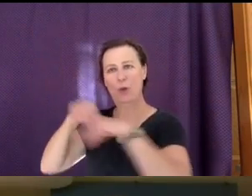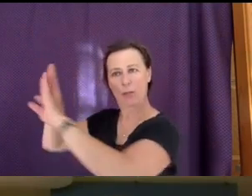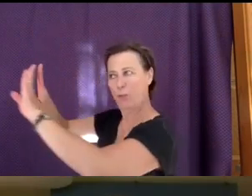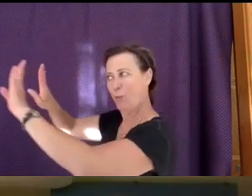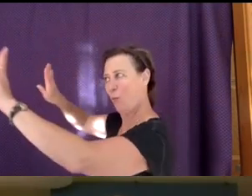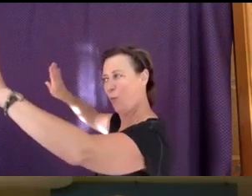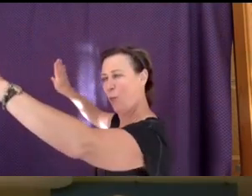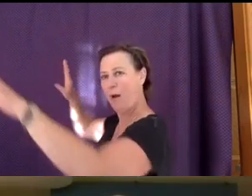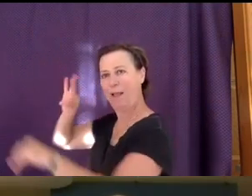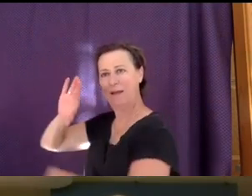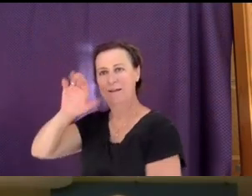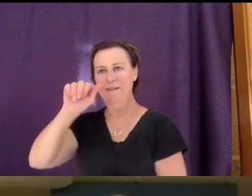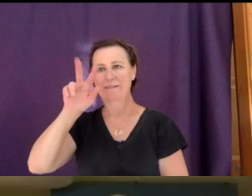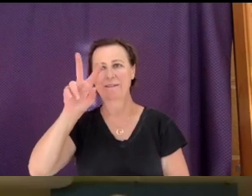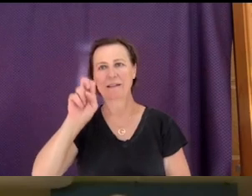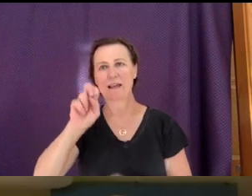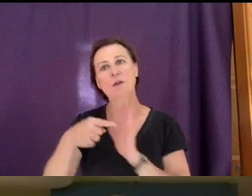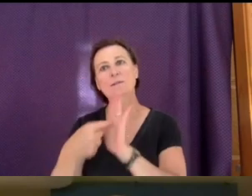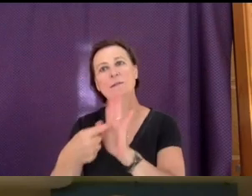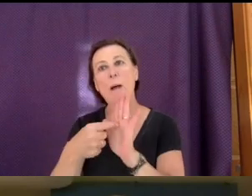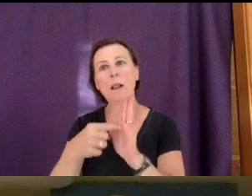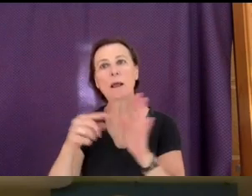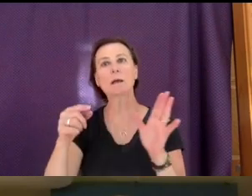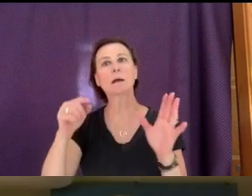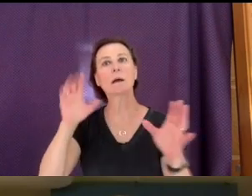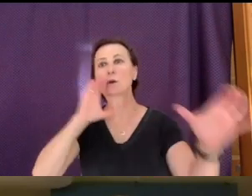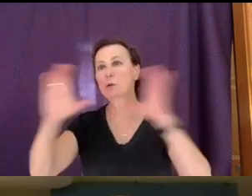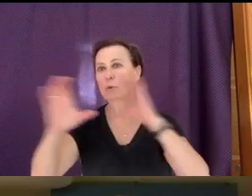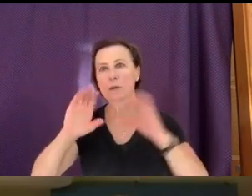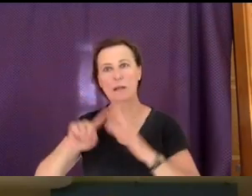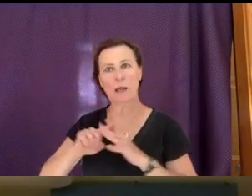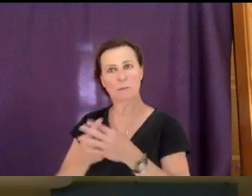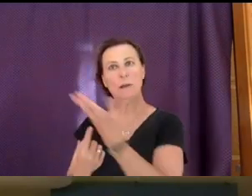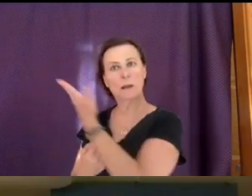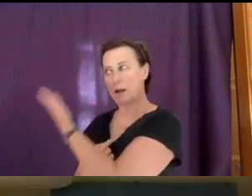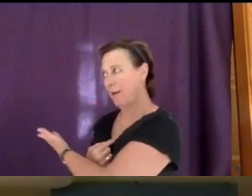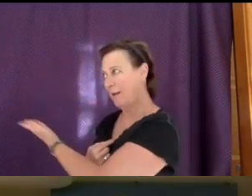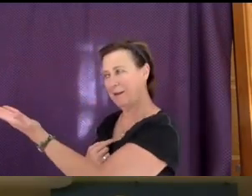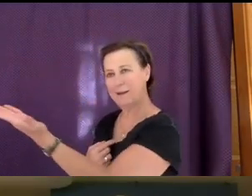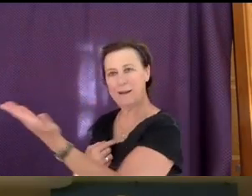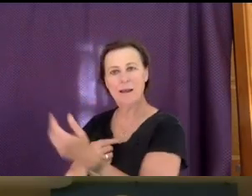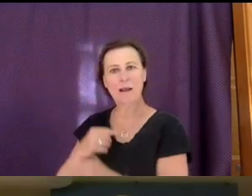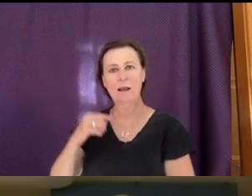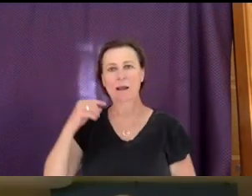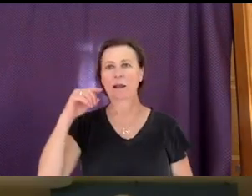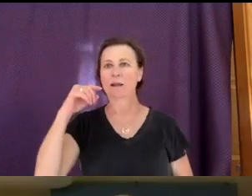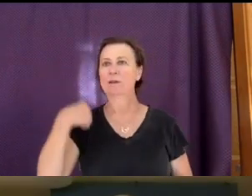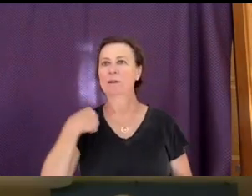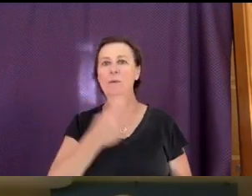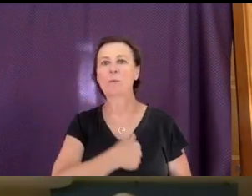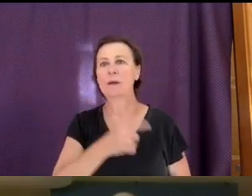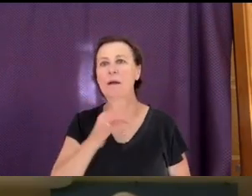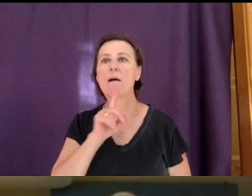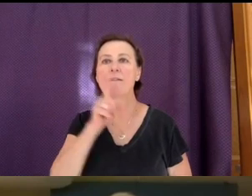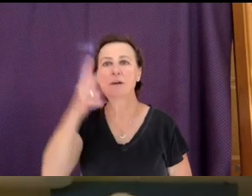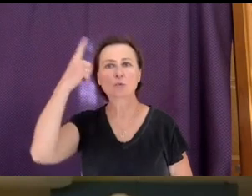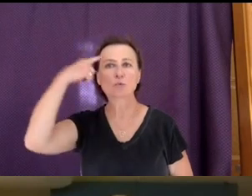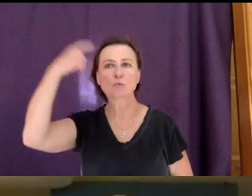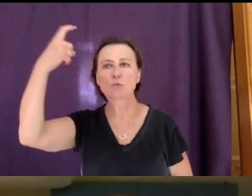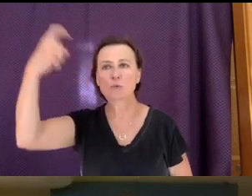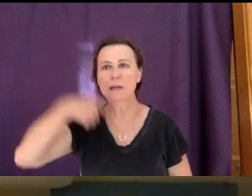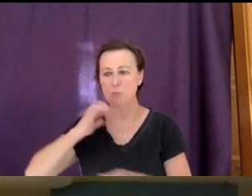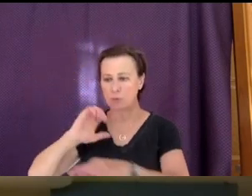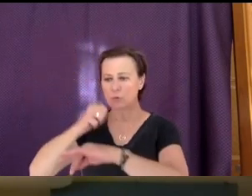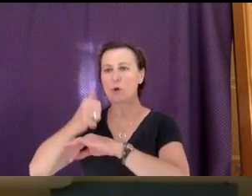Symbolic communication had begun. Creature of dream, we had created an invisible world